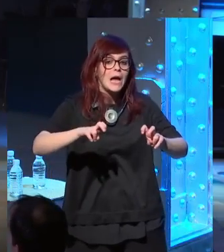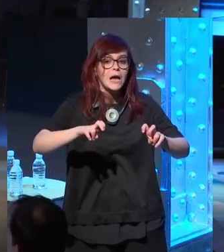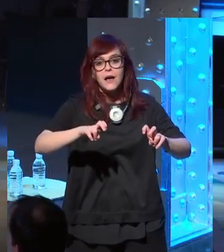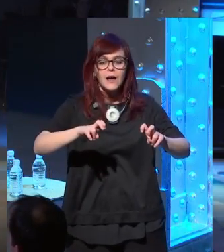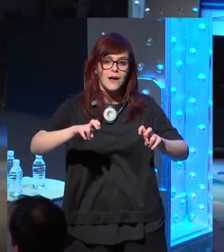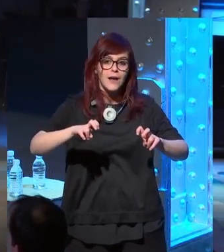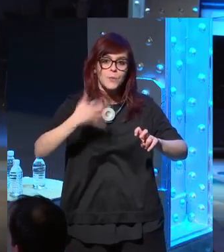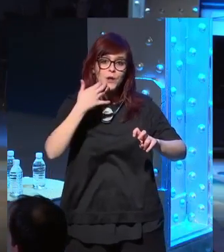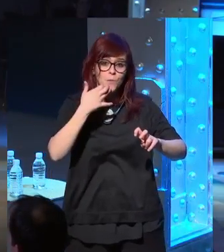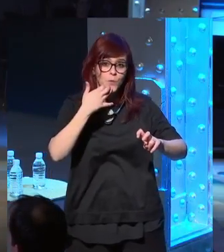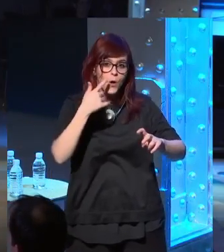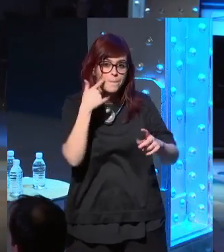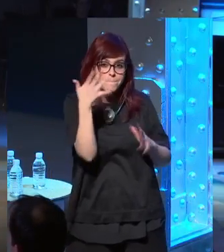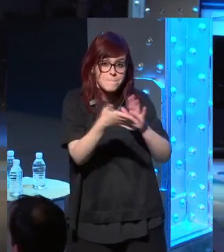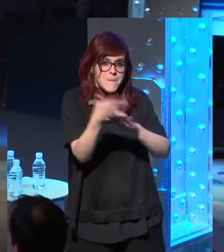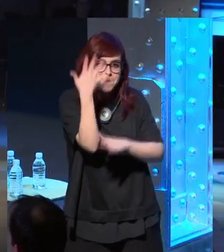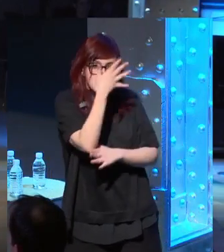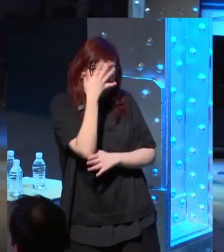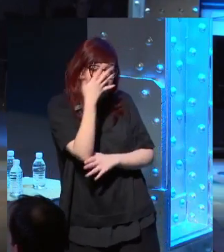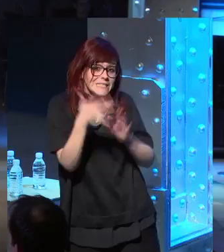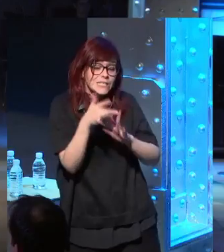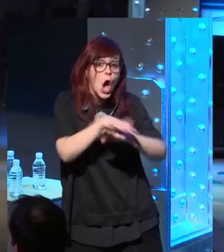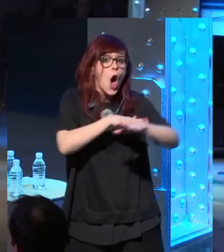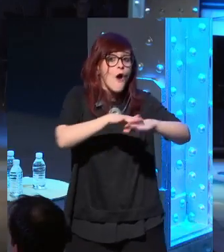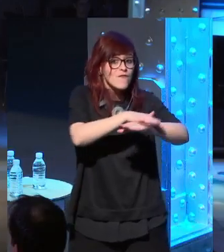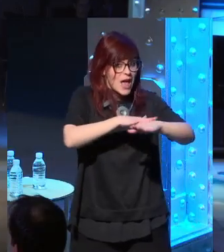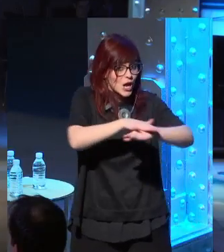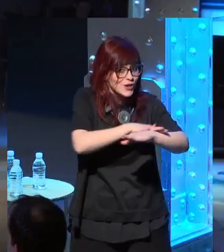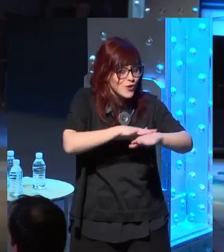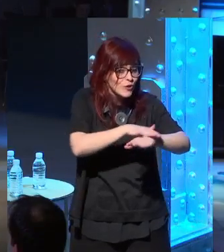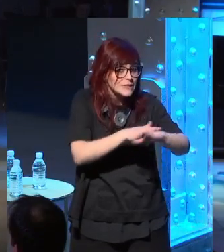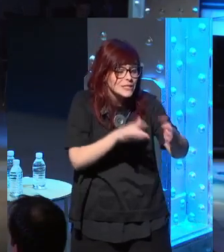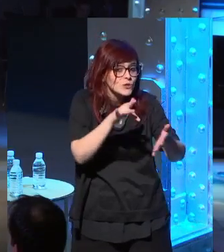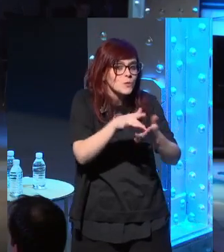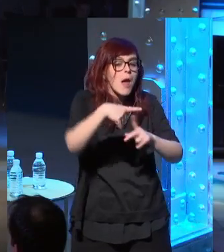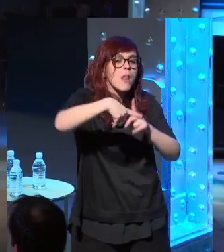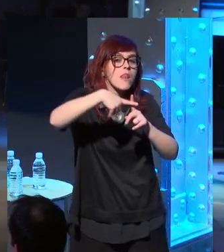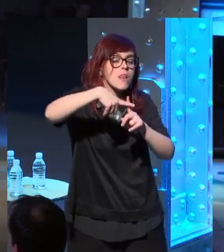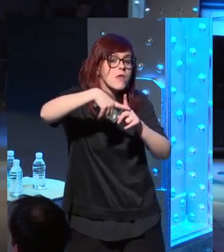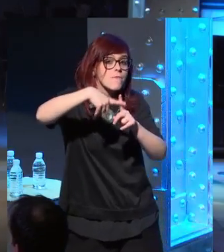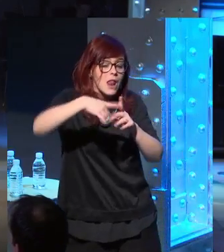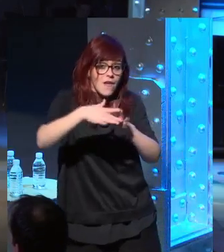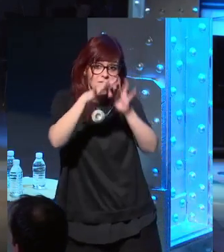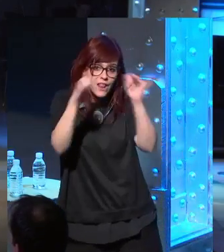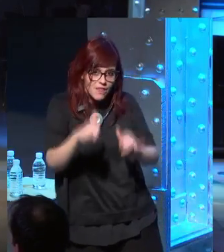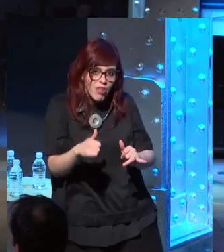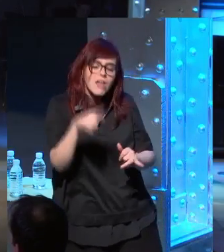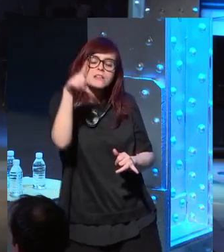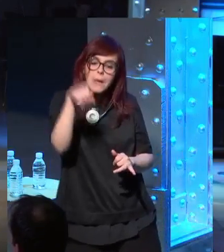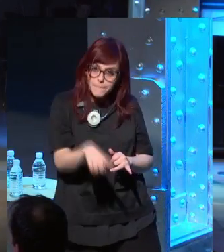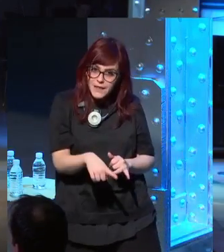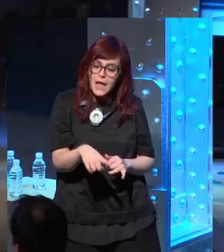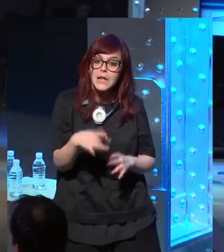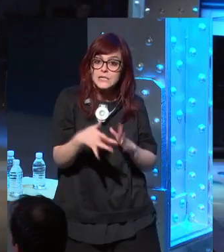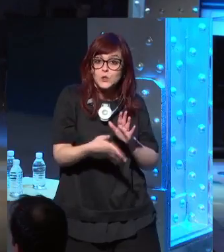government regains control, life satisfaction is actually a better predictor of their share of